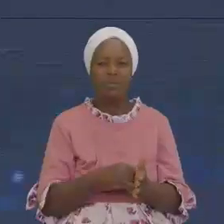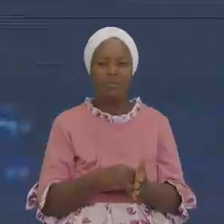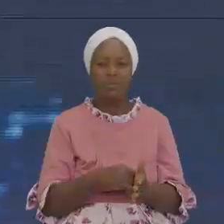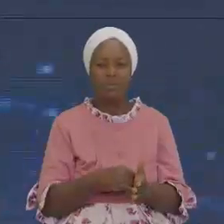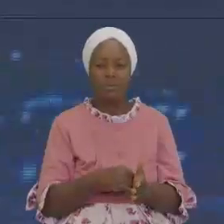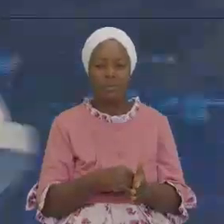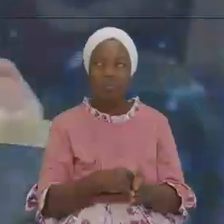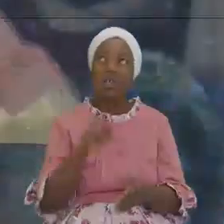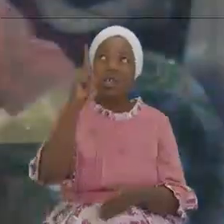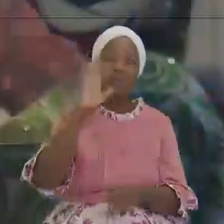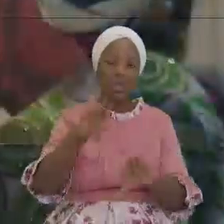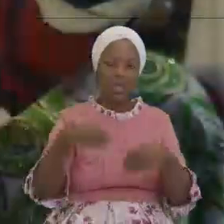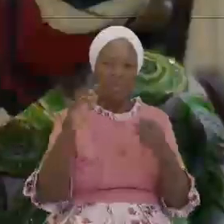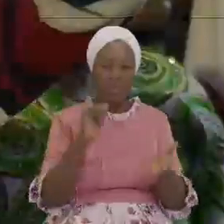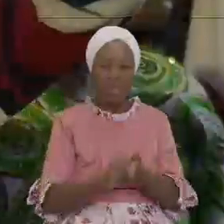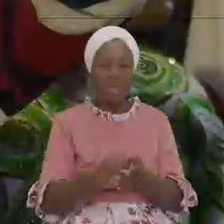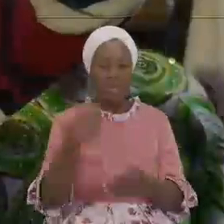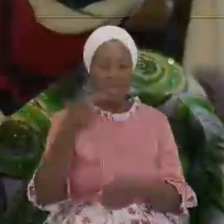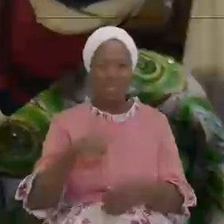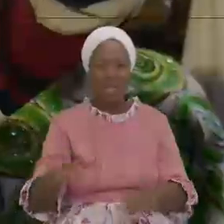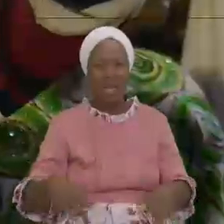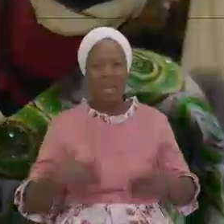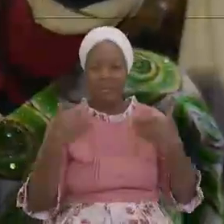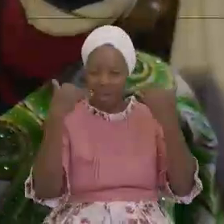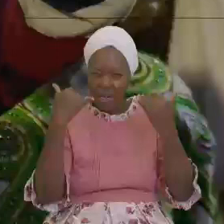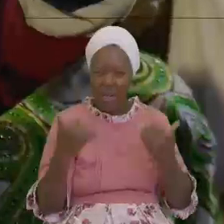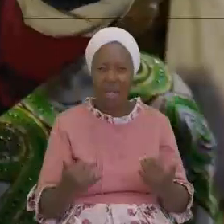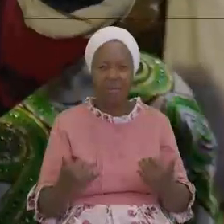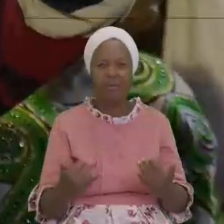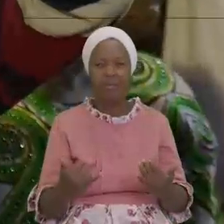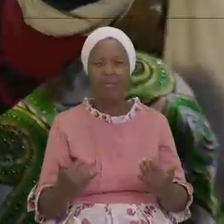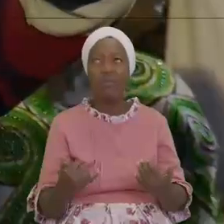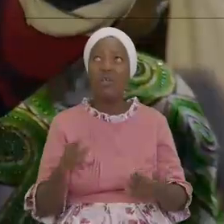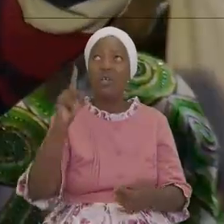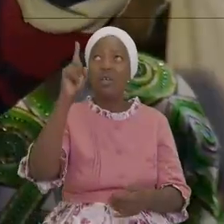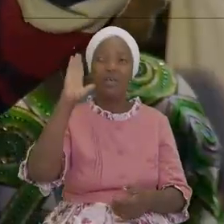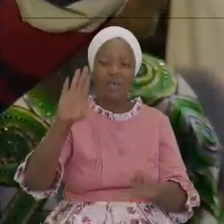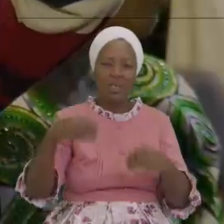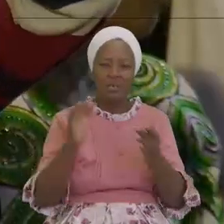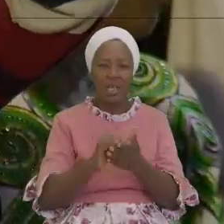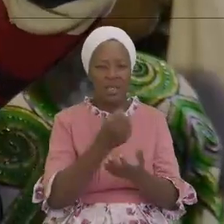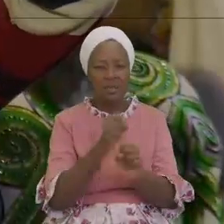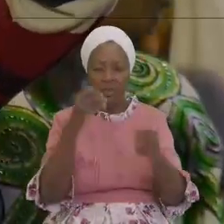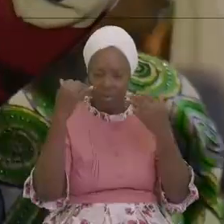You'll give that eternal life now. You'll give that salvation